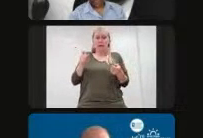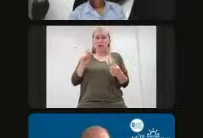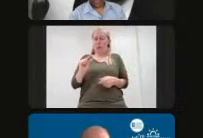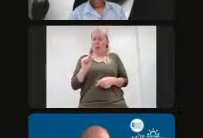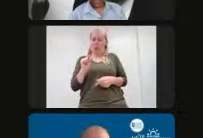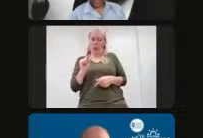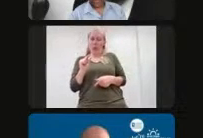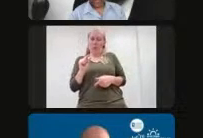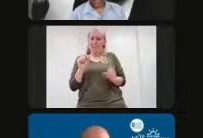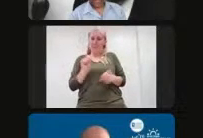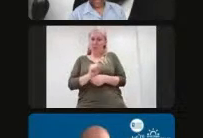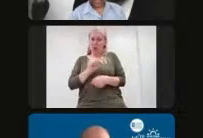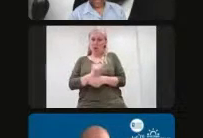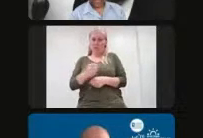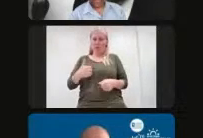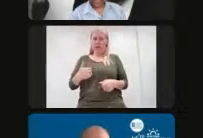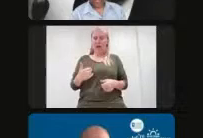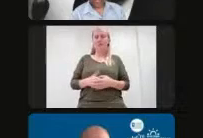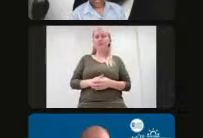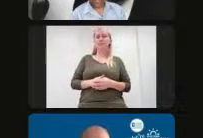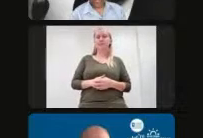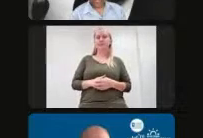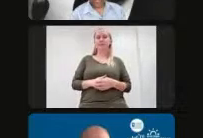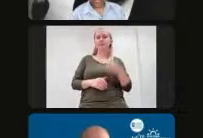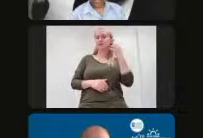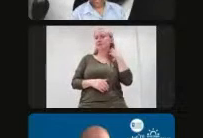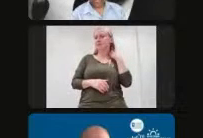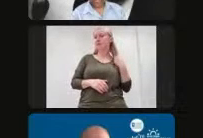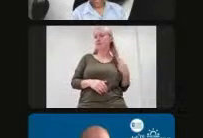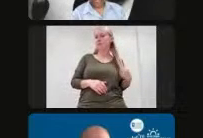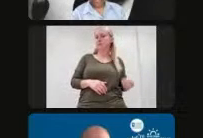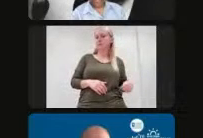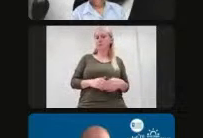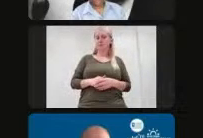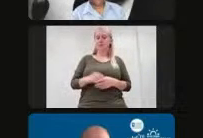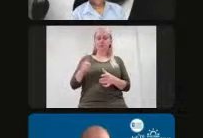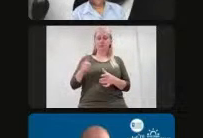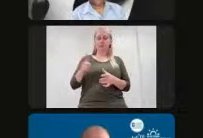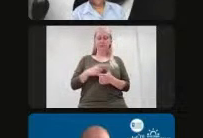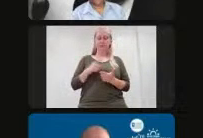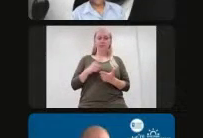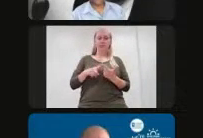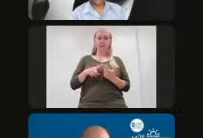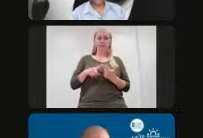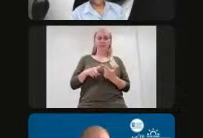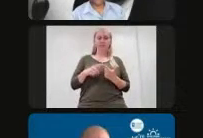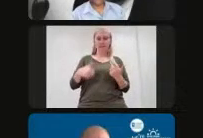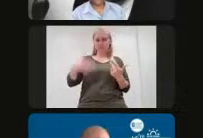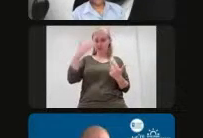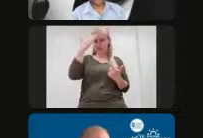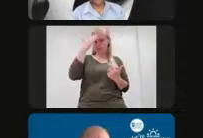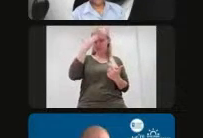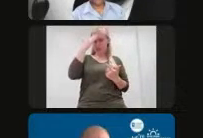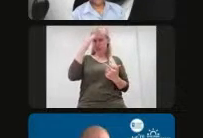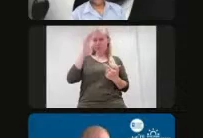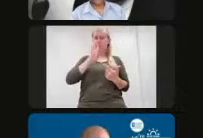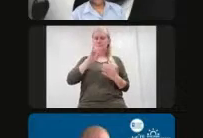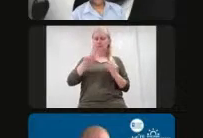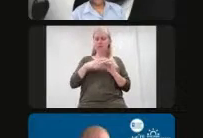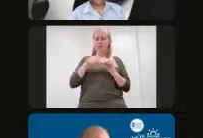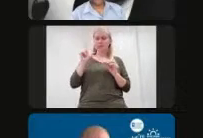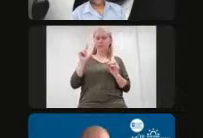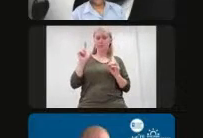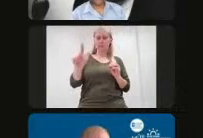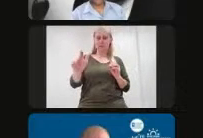that. And then I know that we get into this a little bit